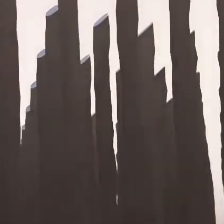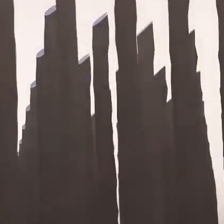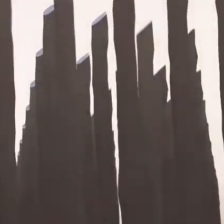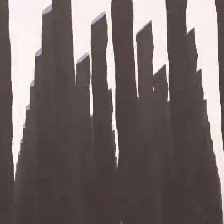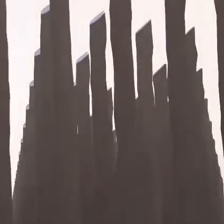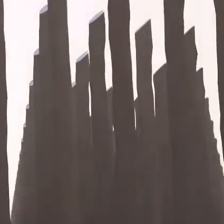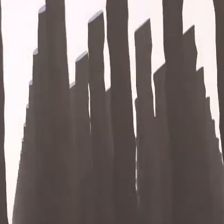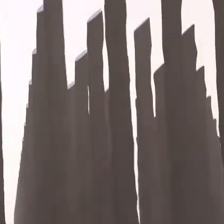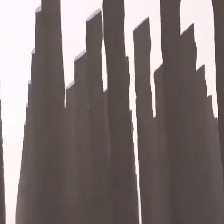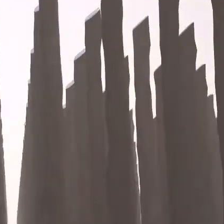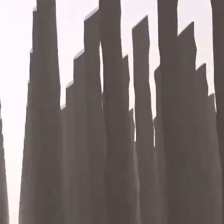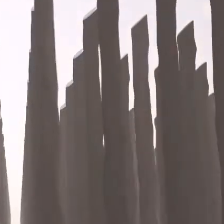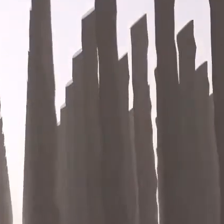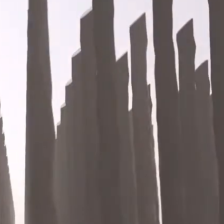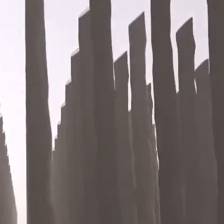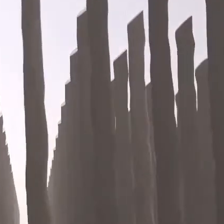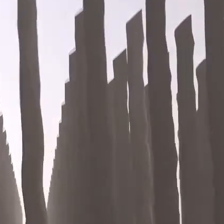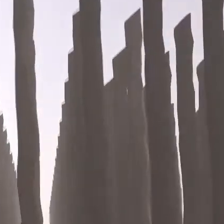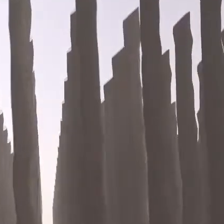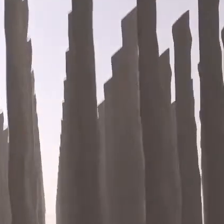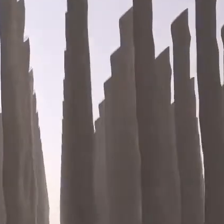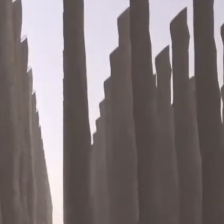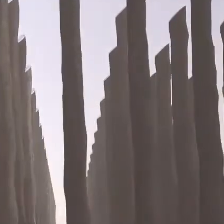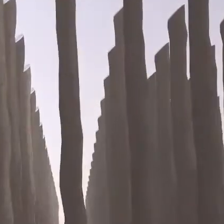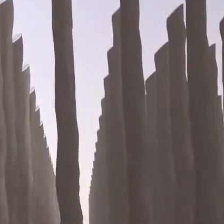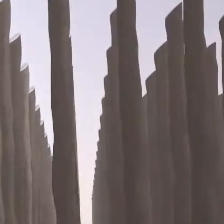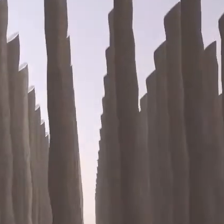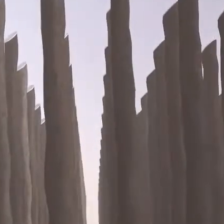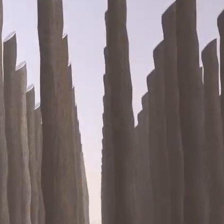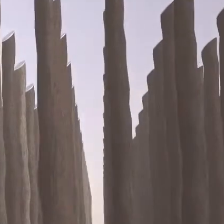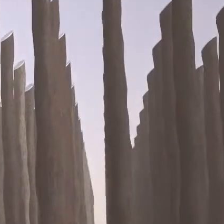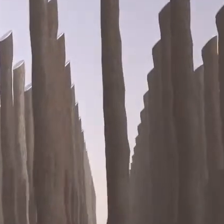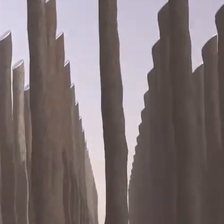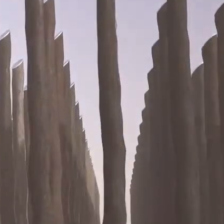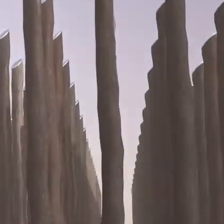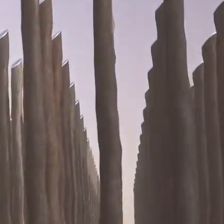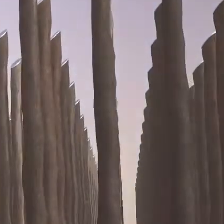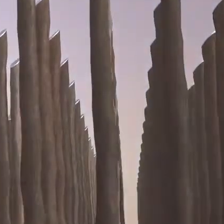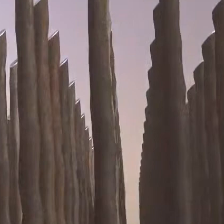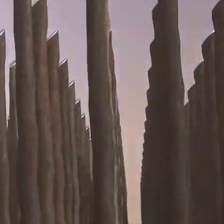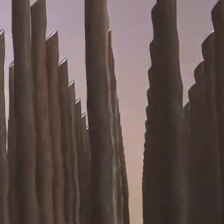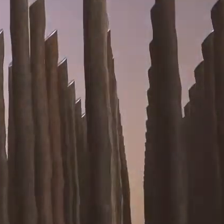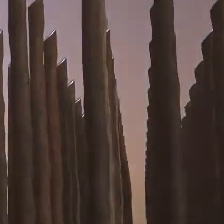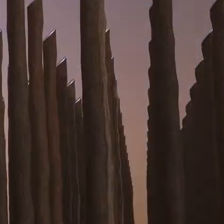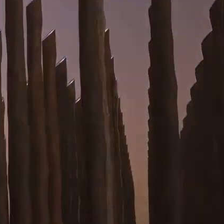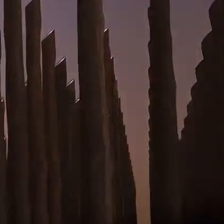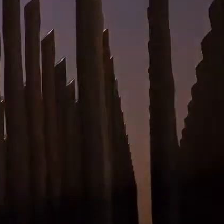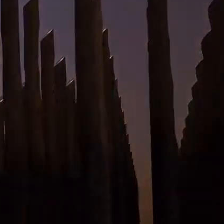For he kill me, he ship me regular.